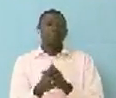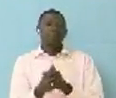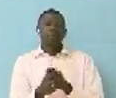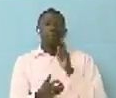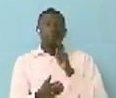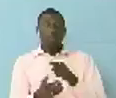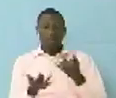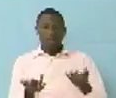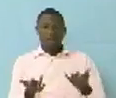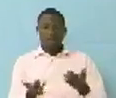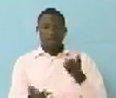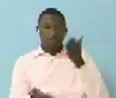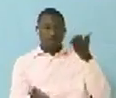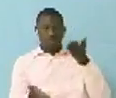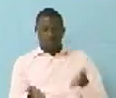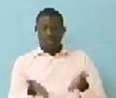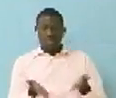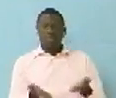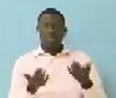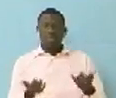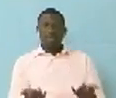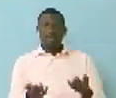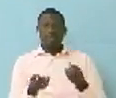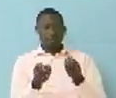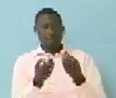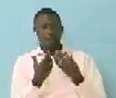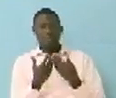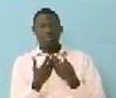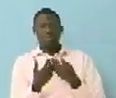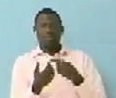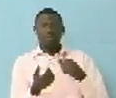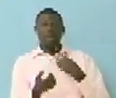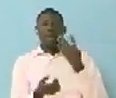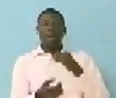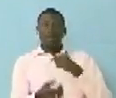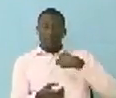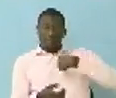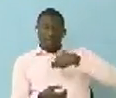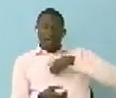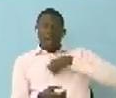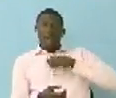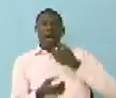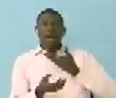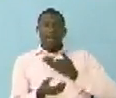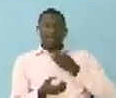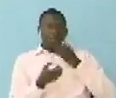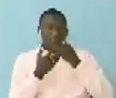But here you are telling me if I have said it, taking